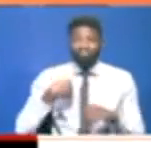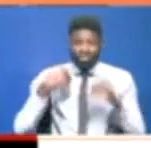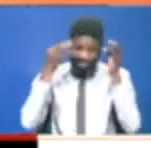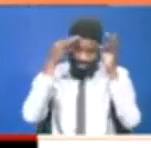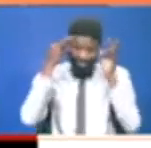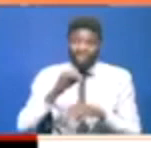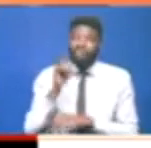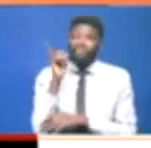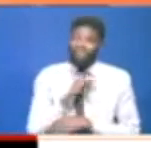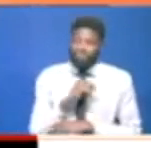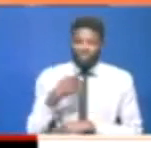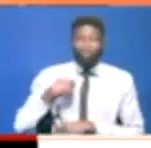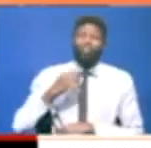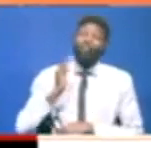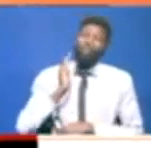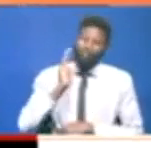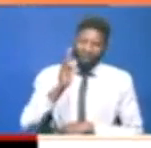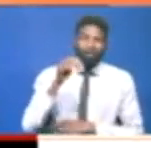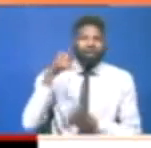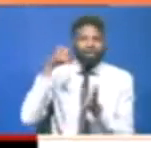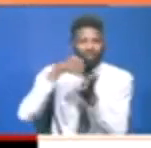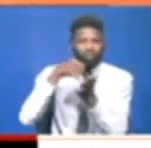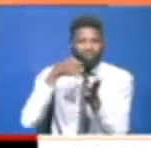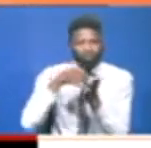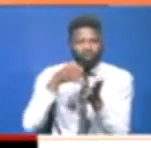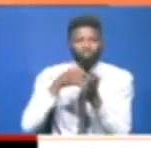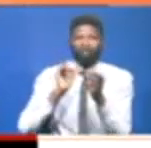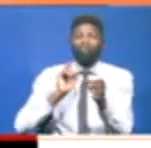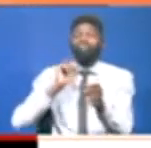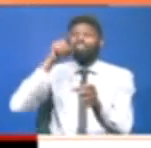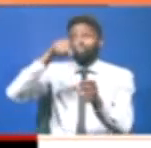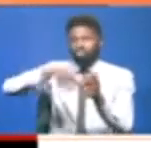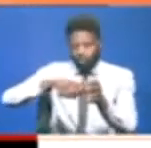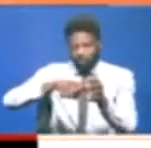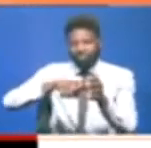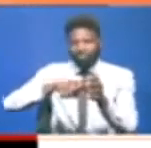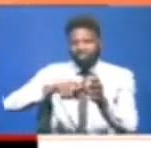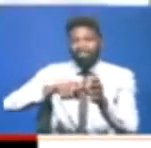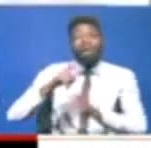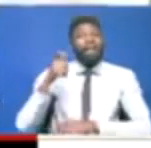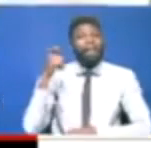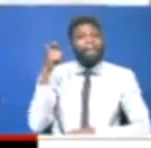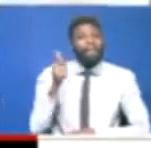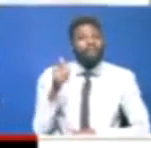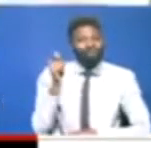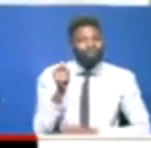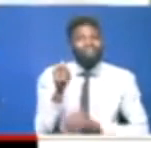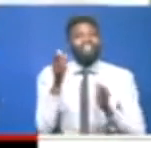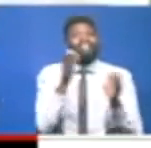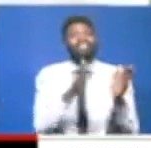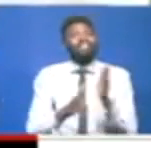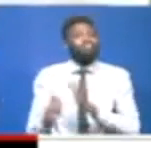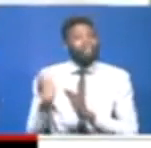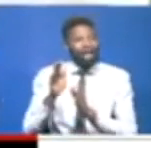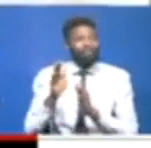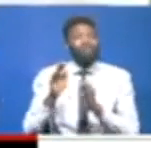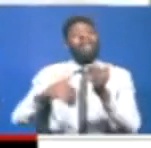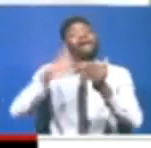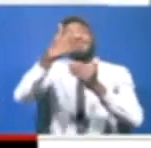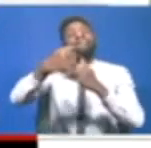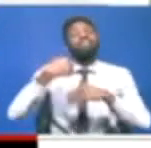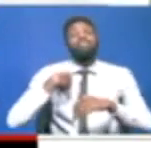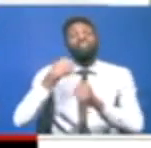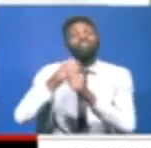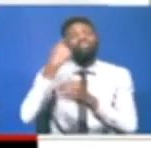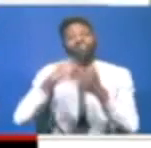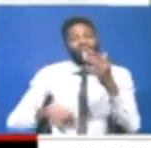going to get into a certain pension scheme. Mm. What follows next? So once you